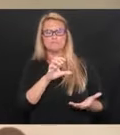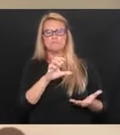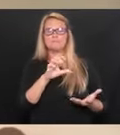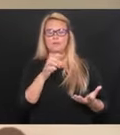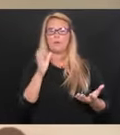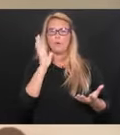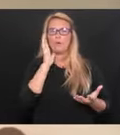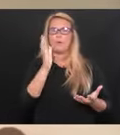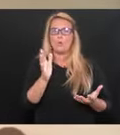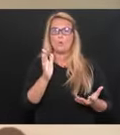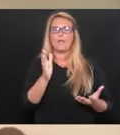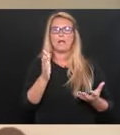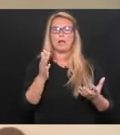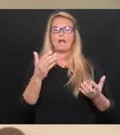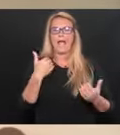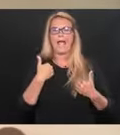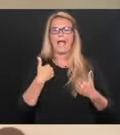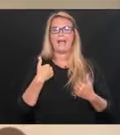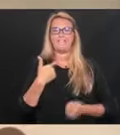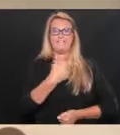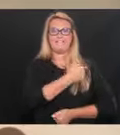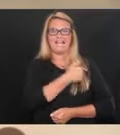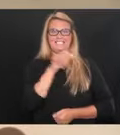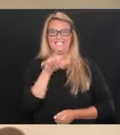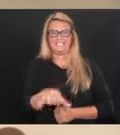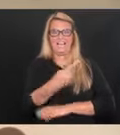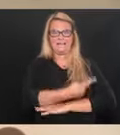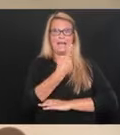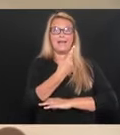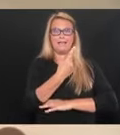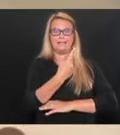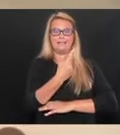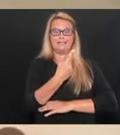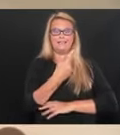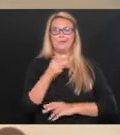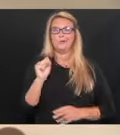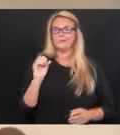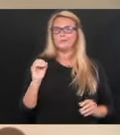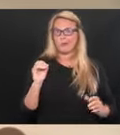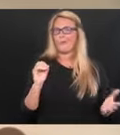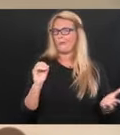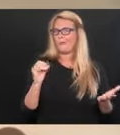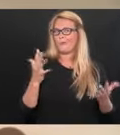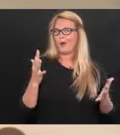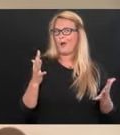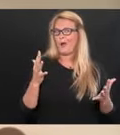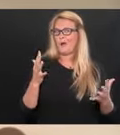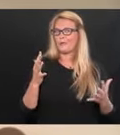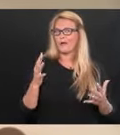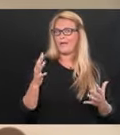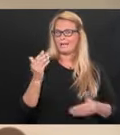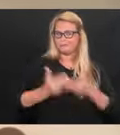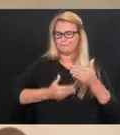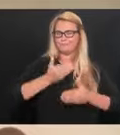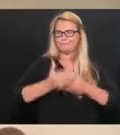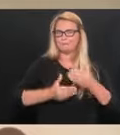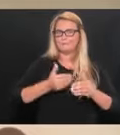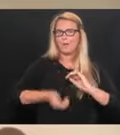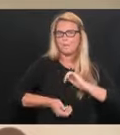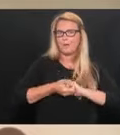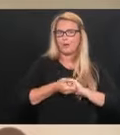be doing vaccines that day. So we're already working with our partners at the